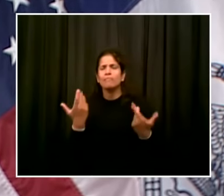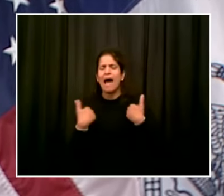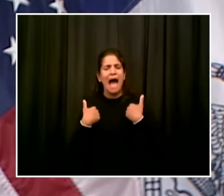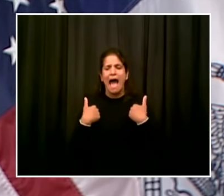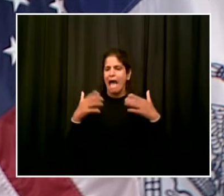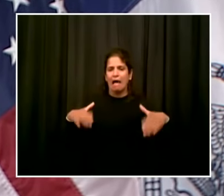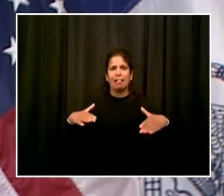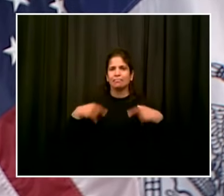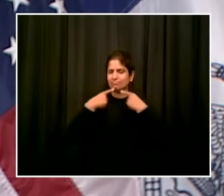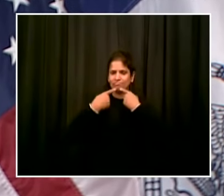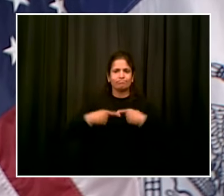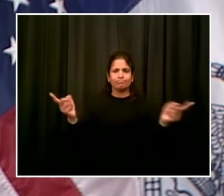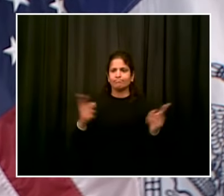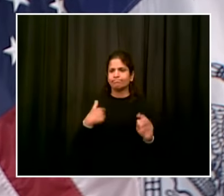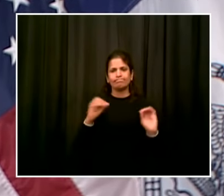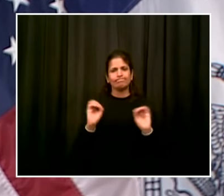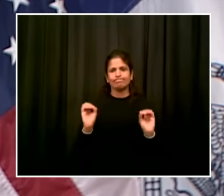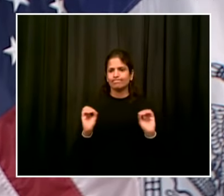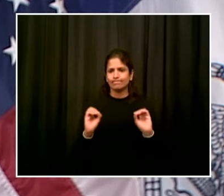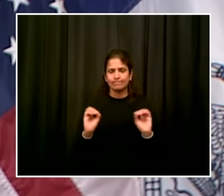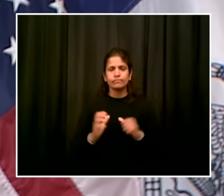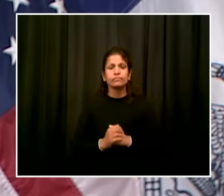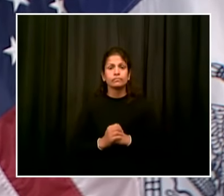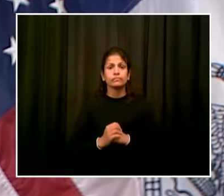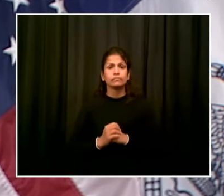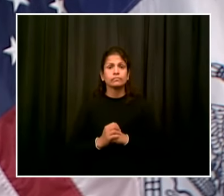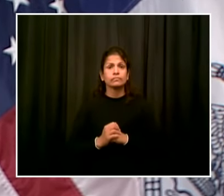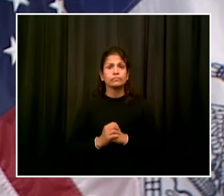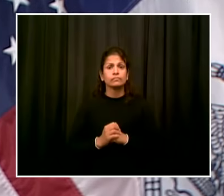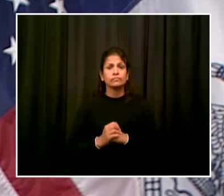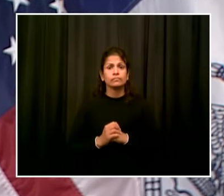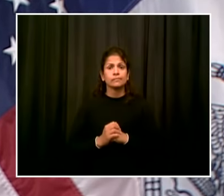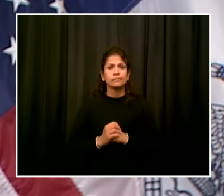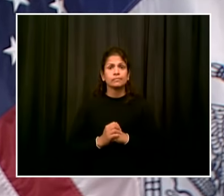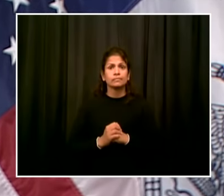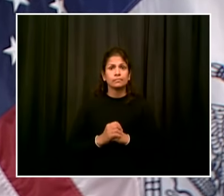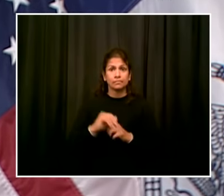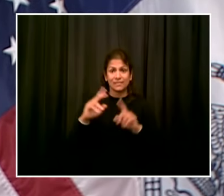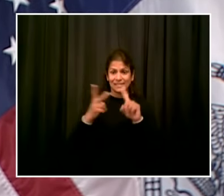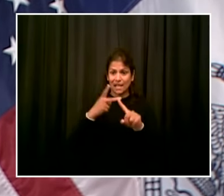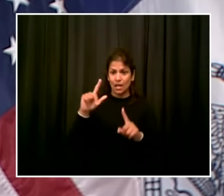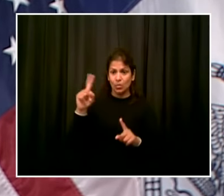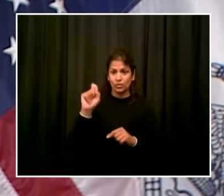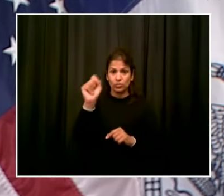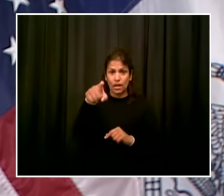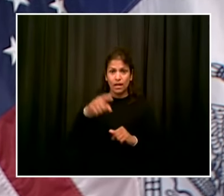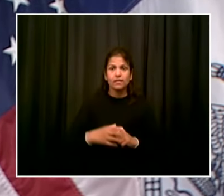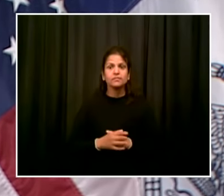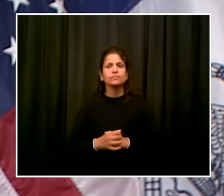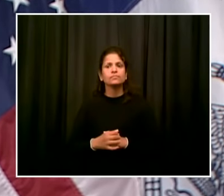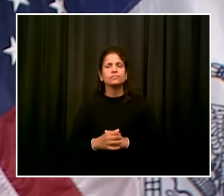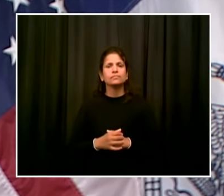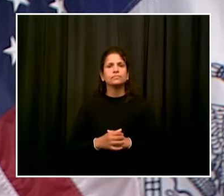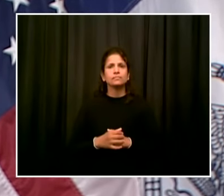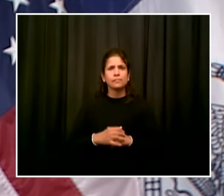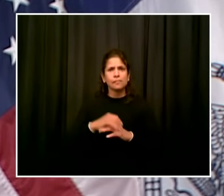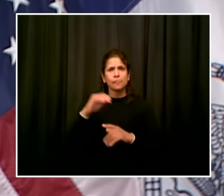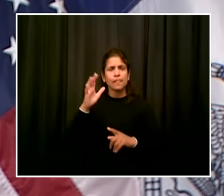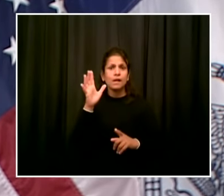seen throughout the world. Go ahead, Sydney. And I'm wondering how parents will be able to enroll their kids in the